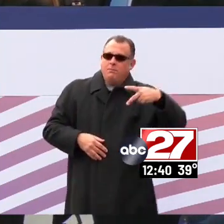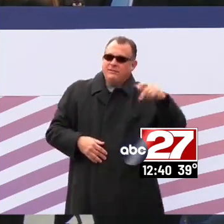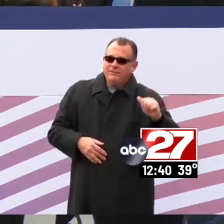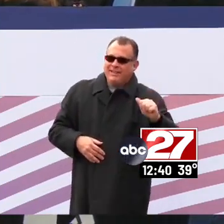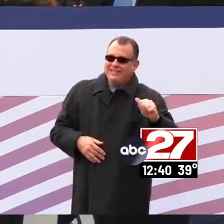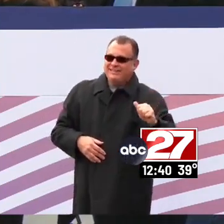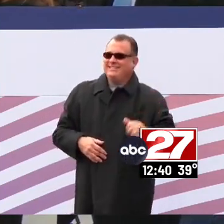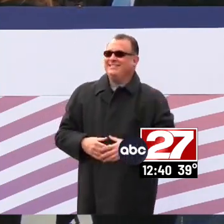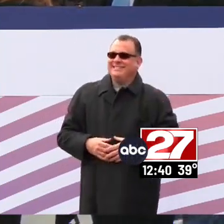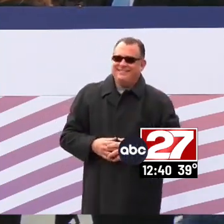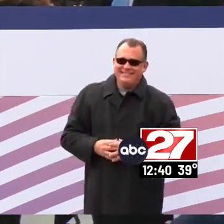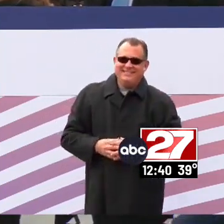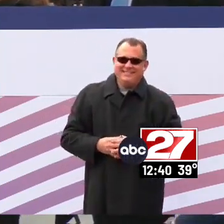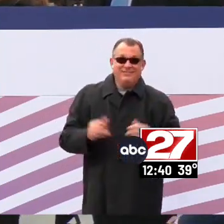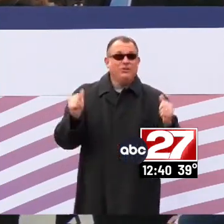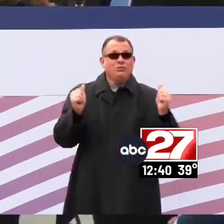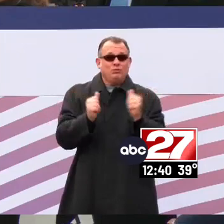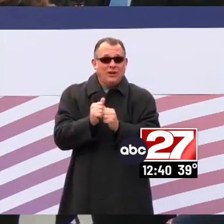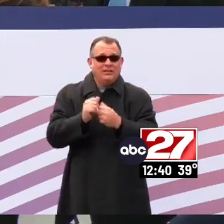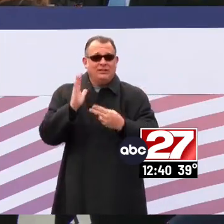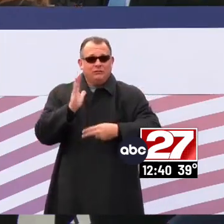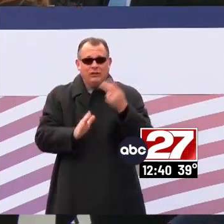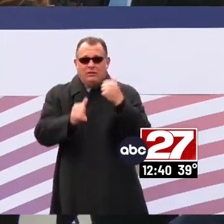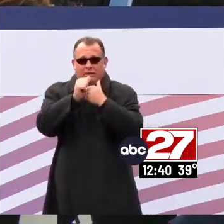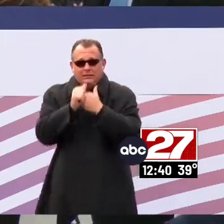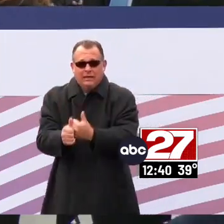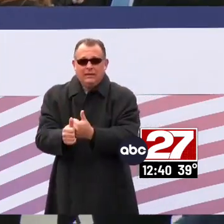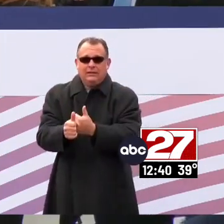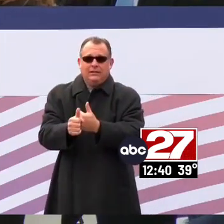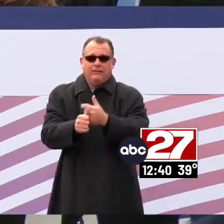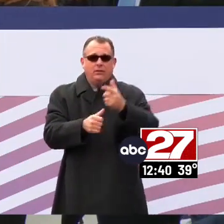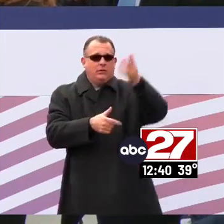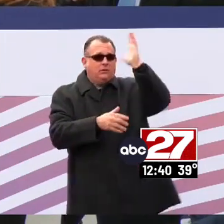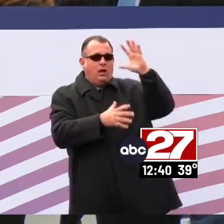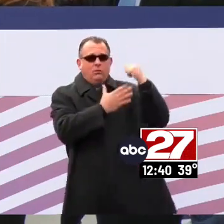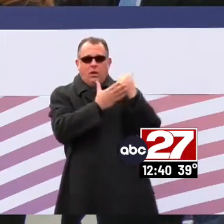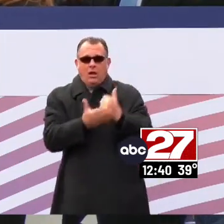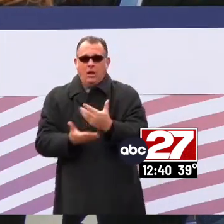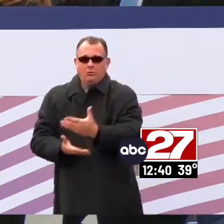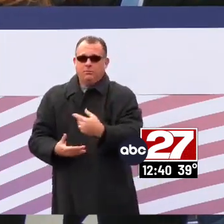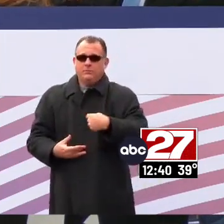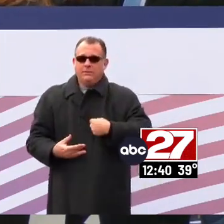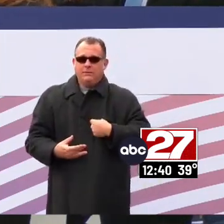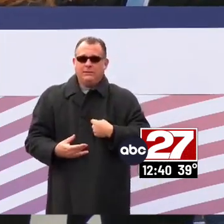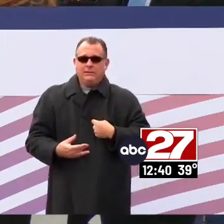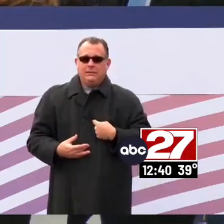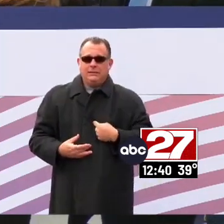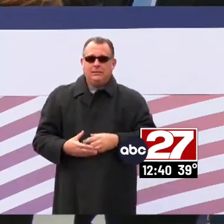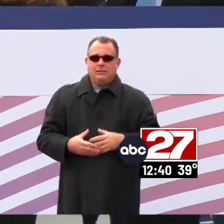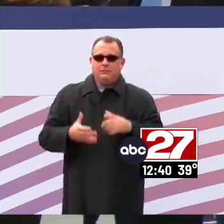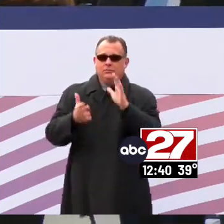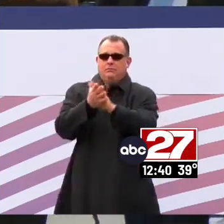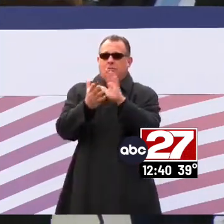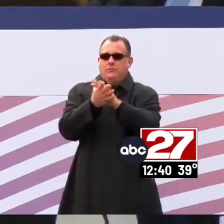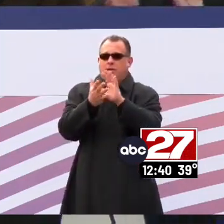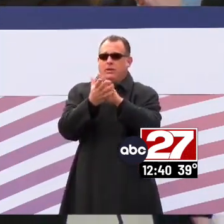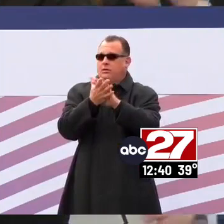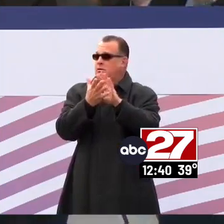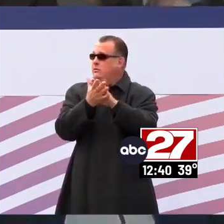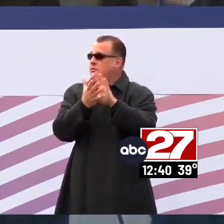With fidelity. With fidelity. So help me God. So help me God.